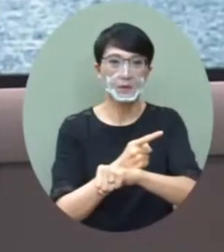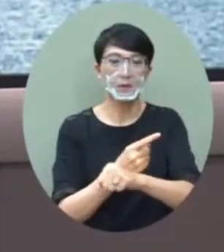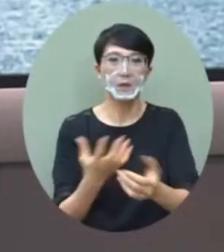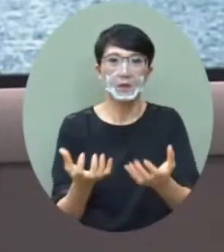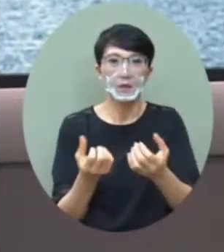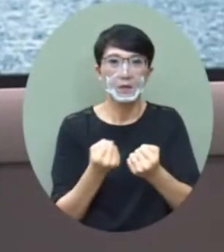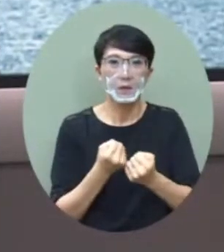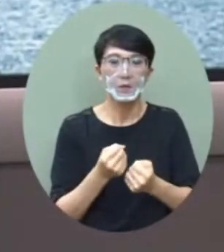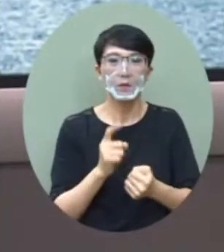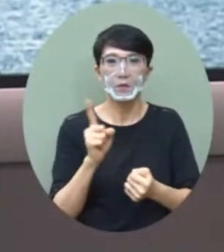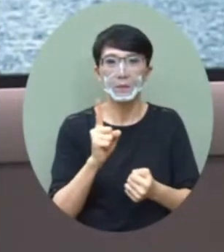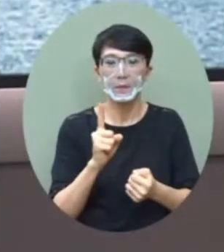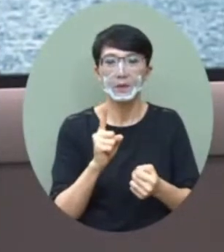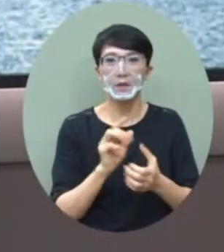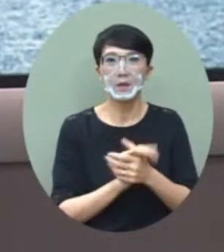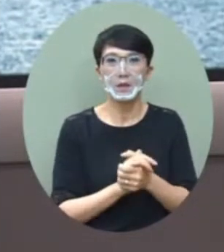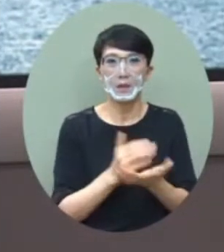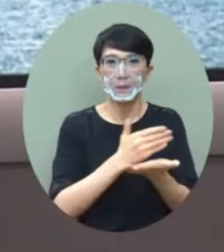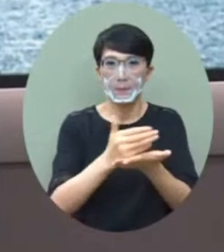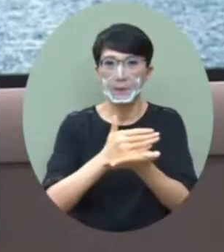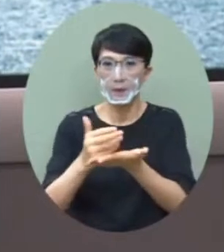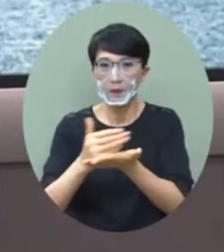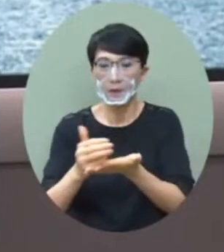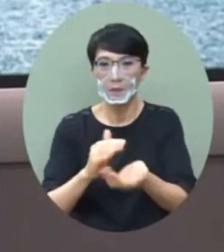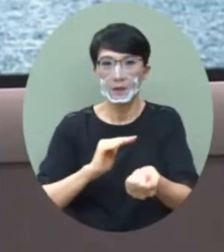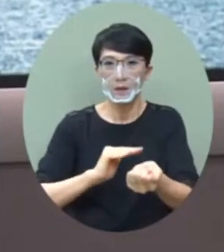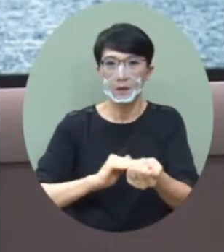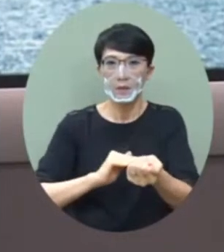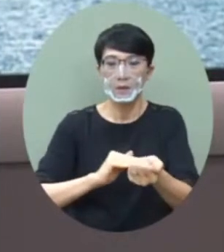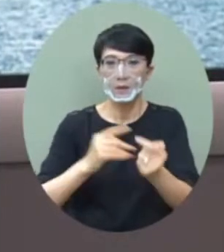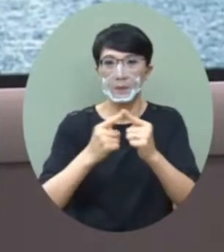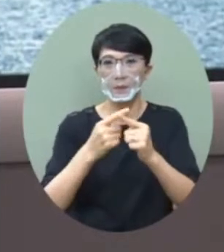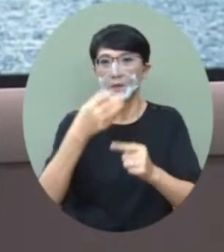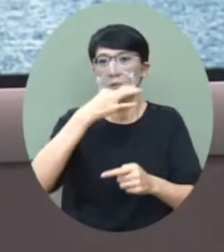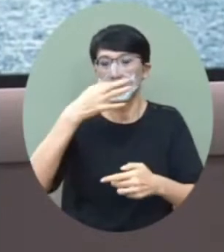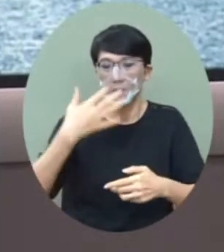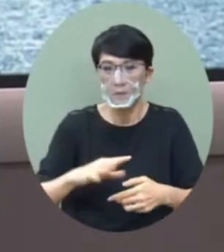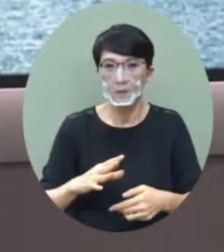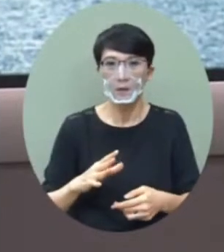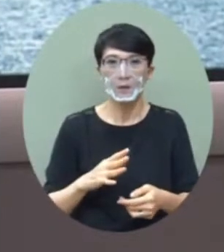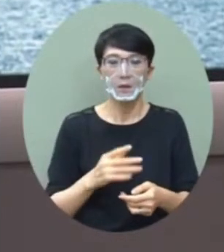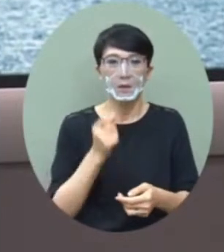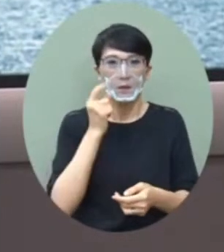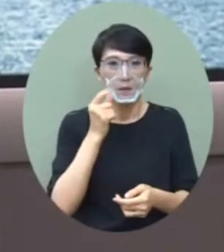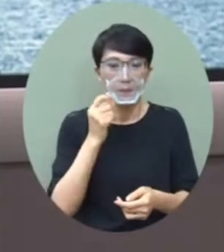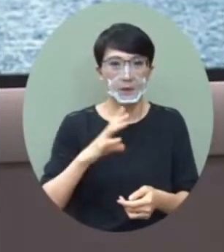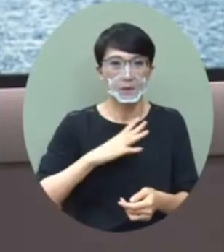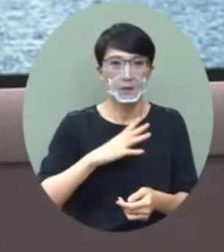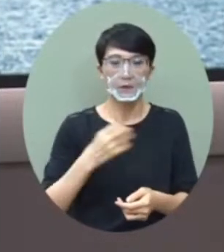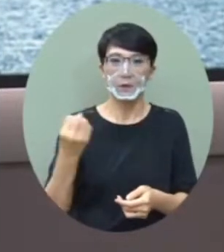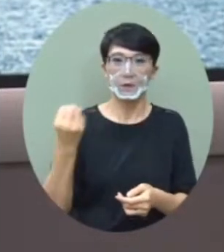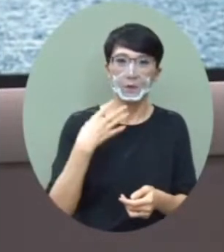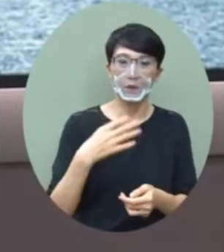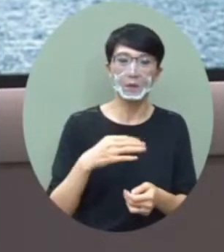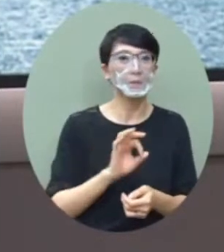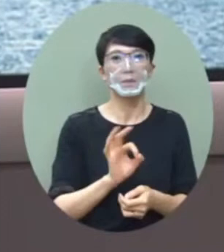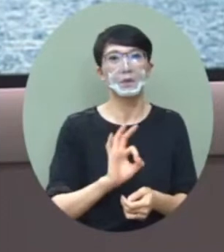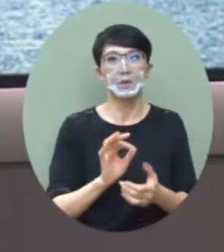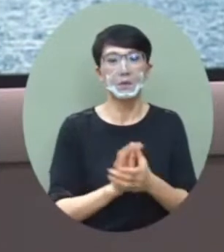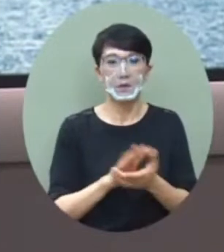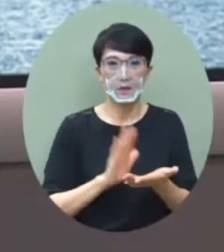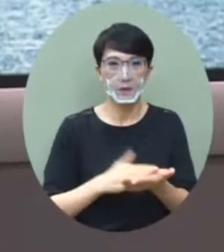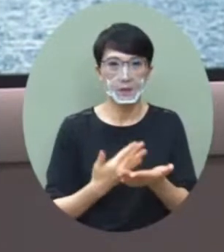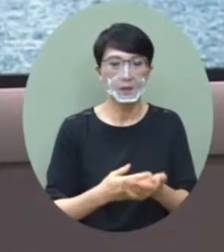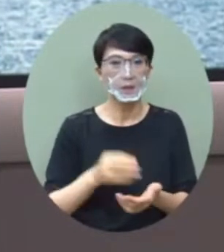now in stable condition. So far, we have not received any reports of special conditions